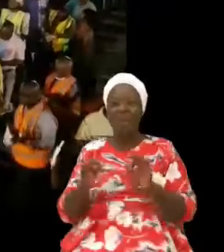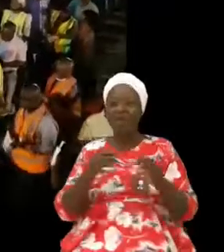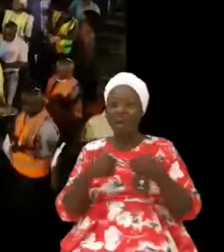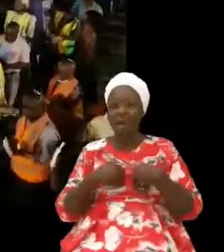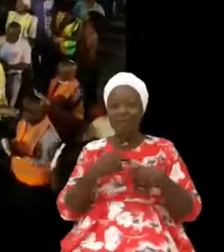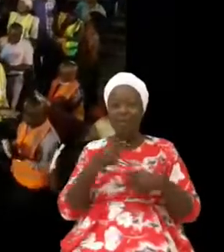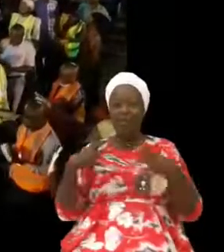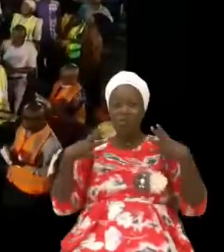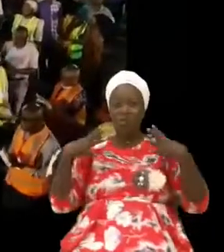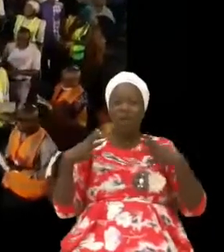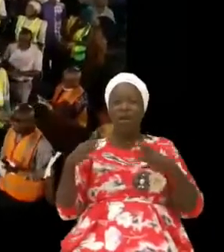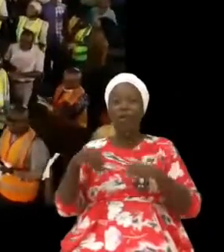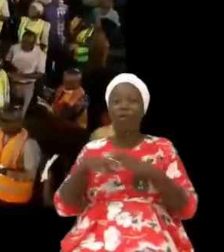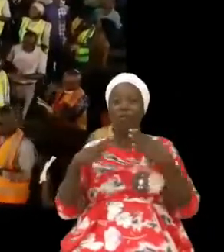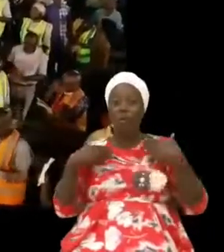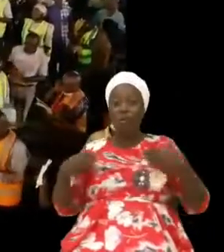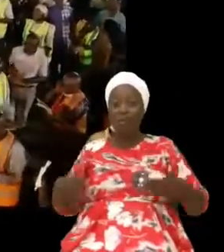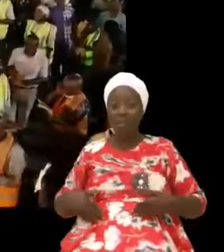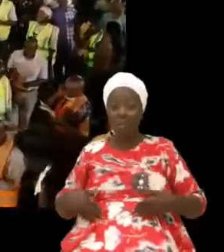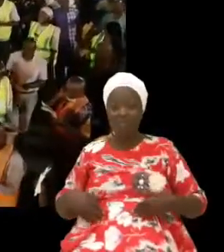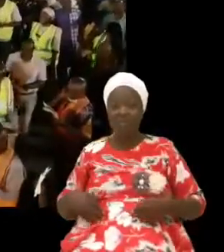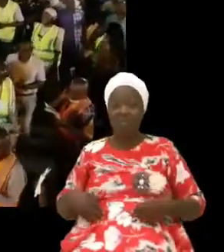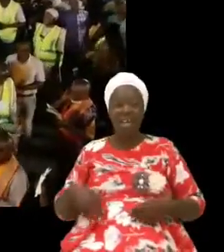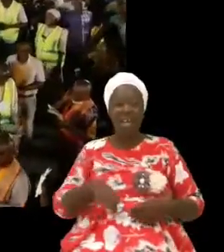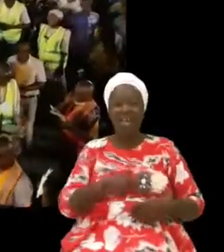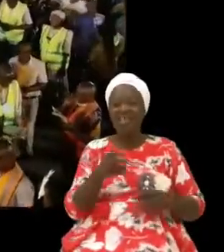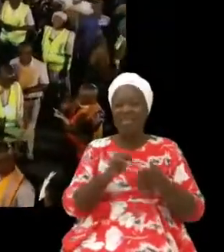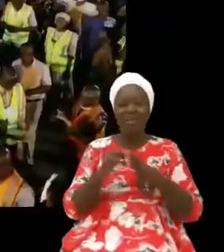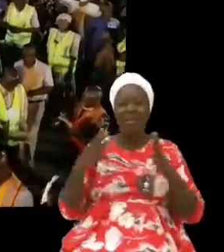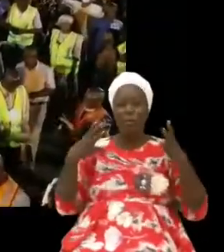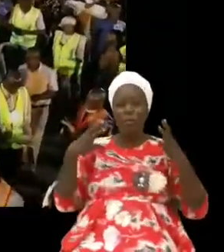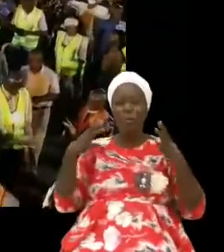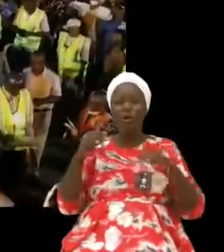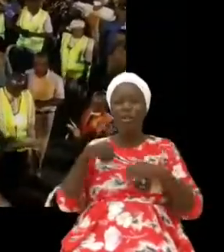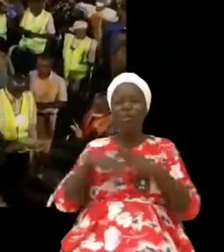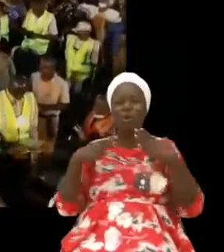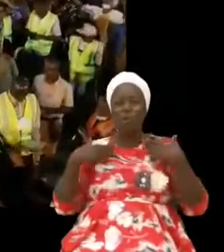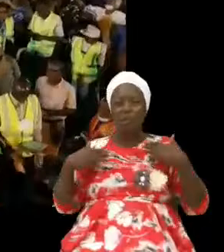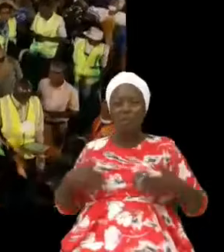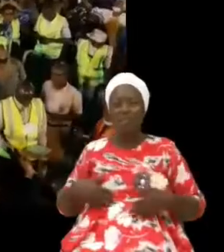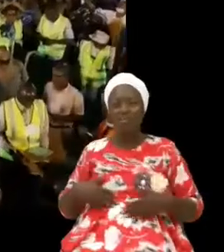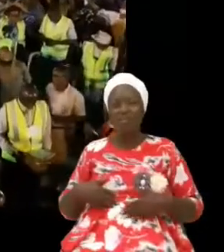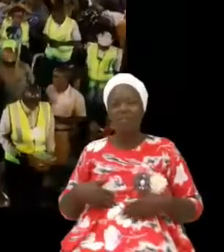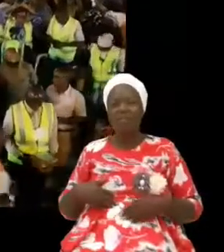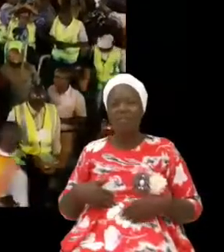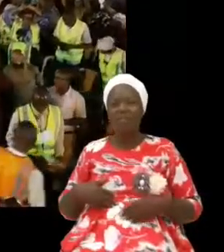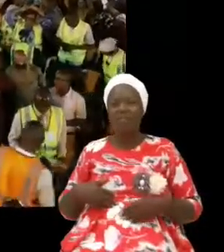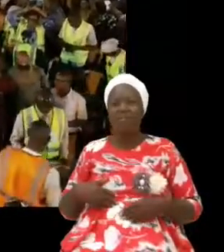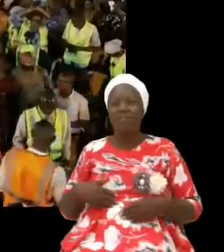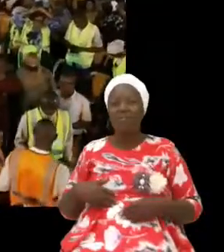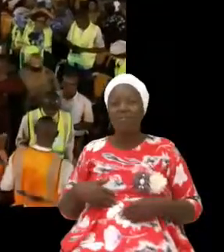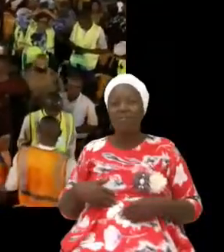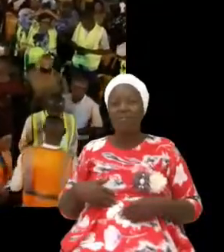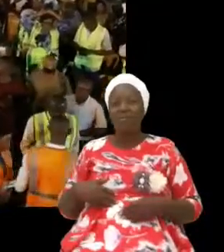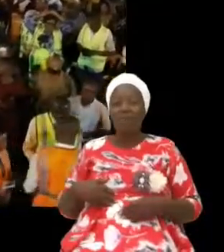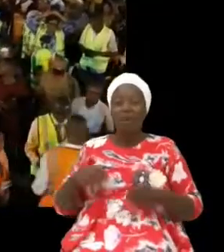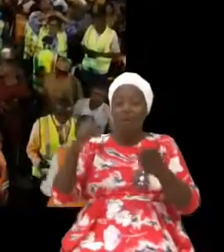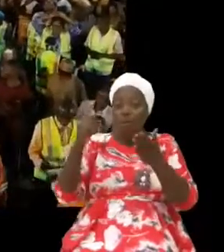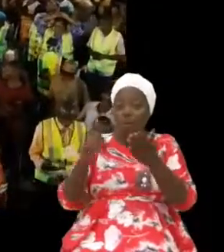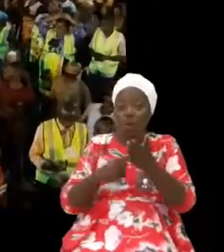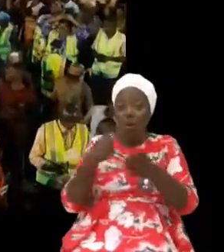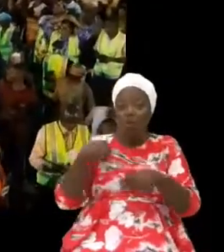speak out. If you have any tumor, hernia, something that is swollen in your